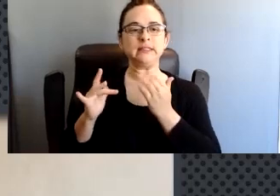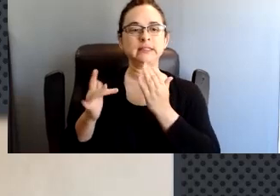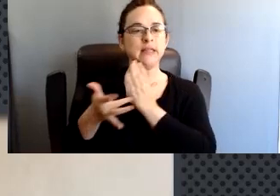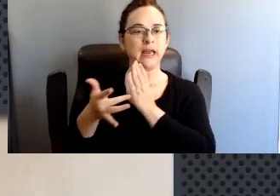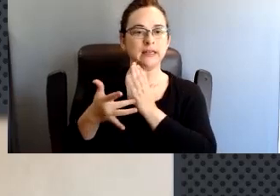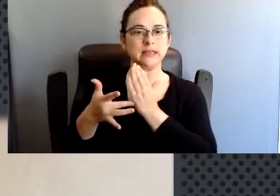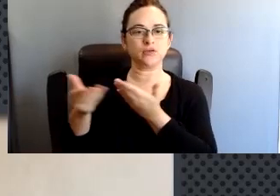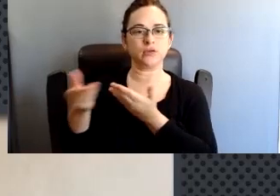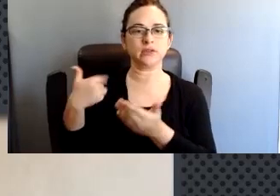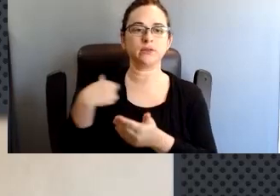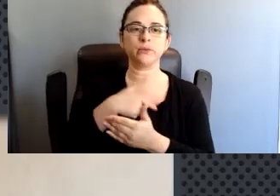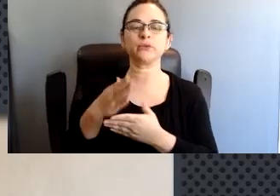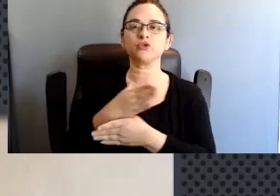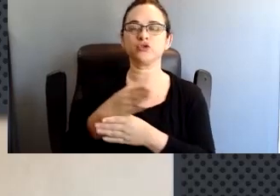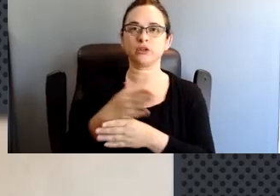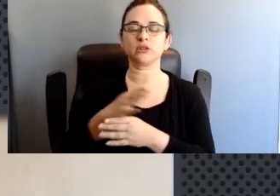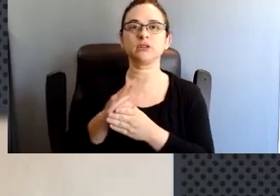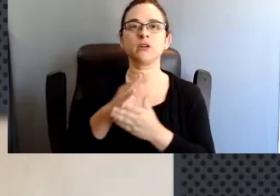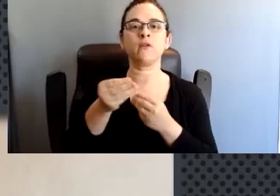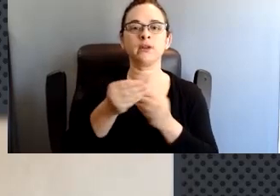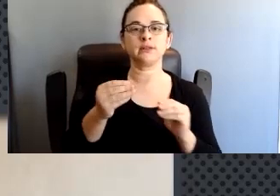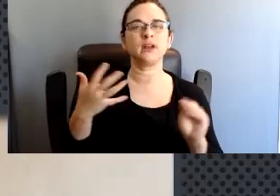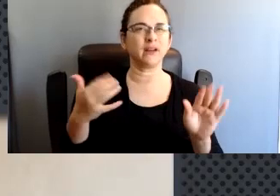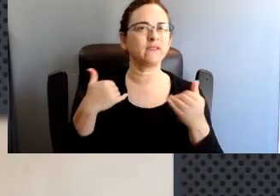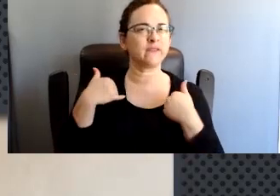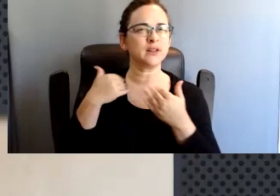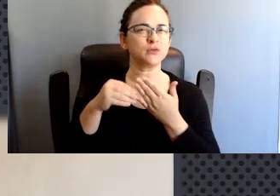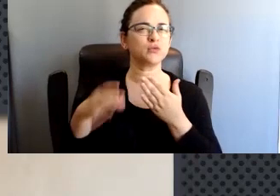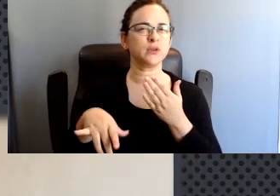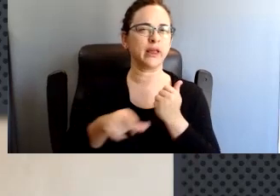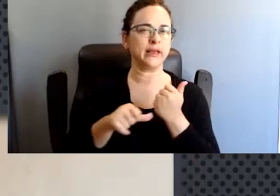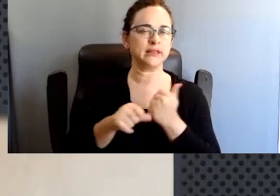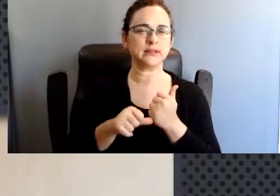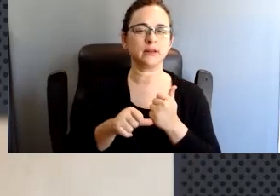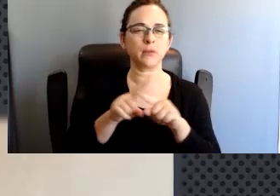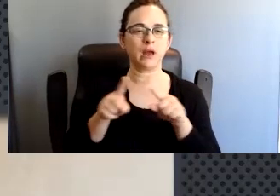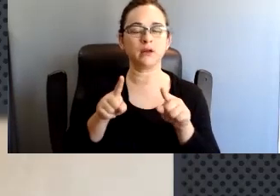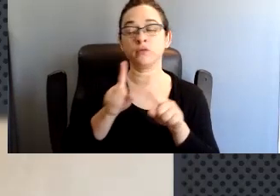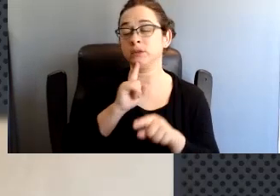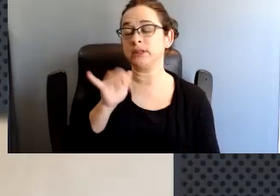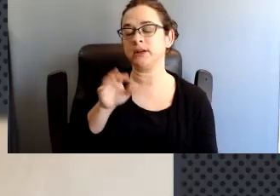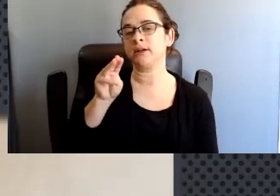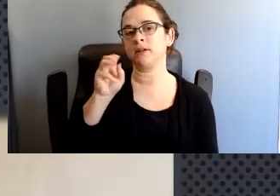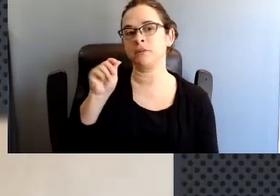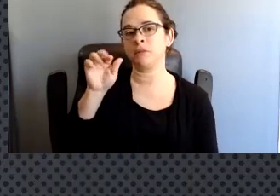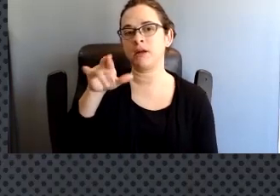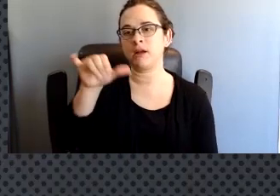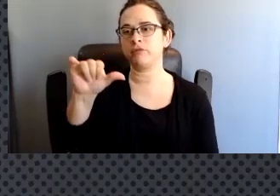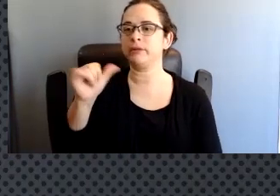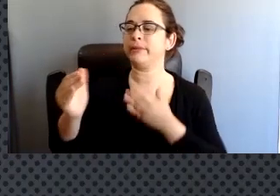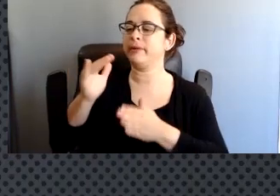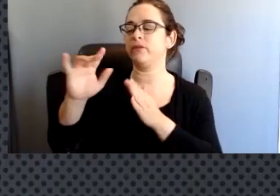have students, student aides, but she may be the first person that you see, or our students may see when they walk into our department. Go ahead,